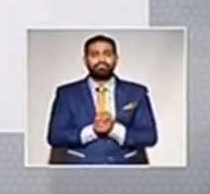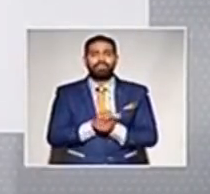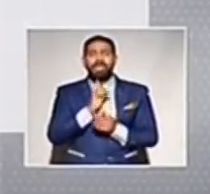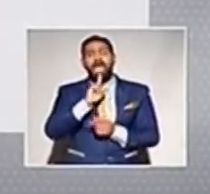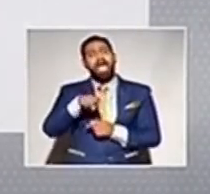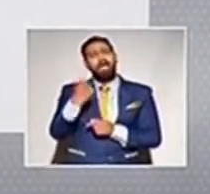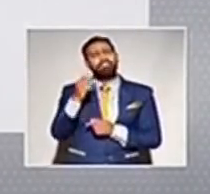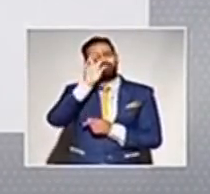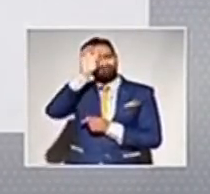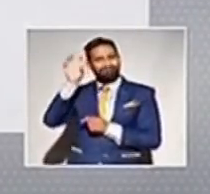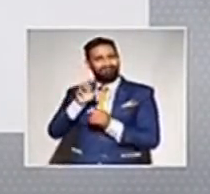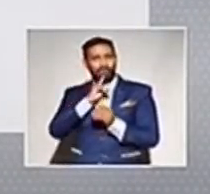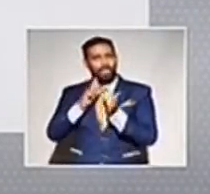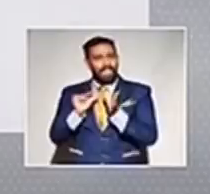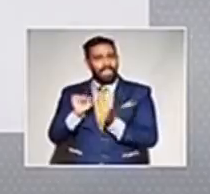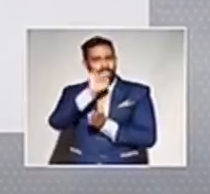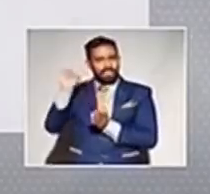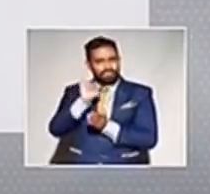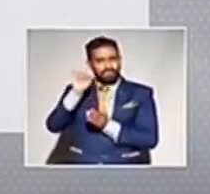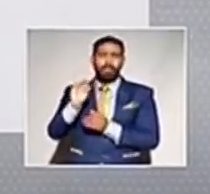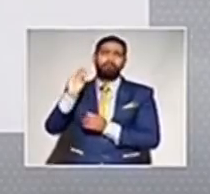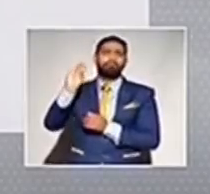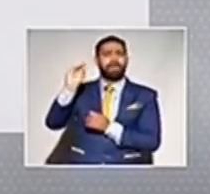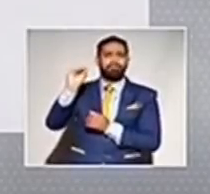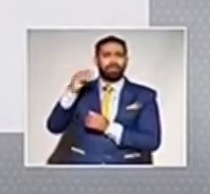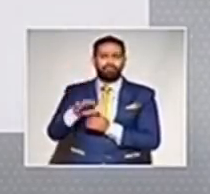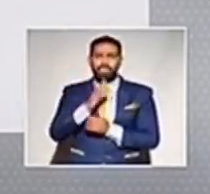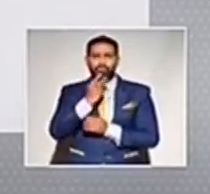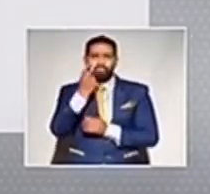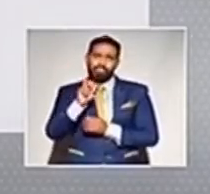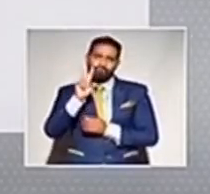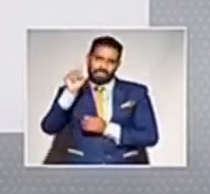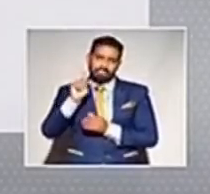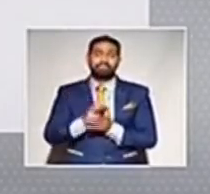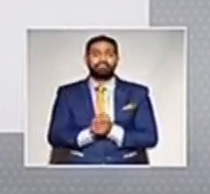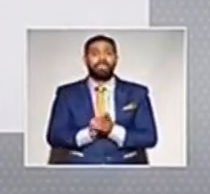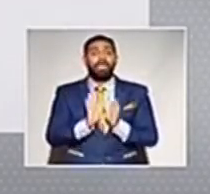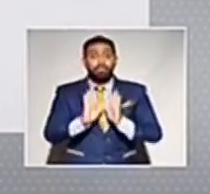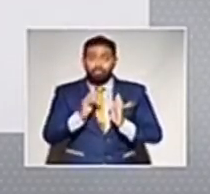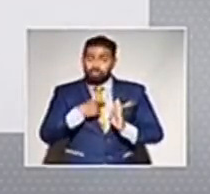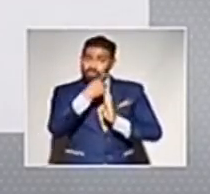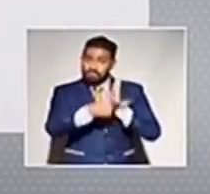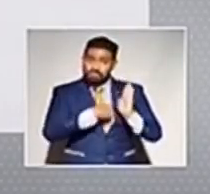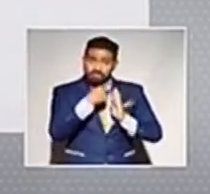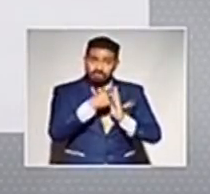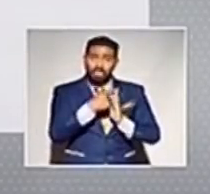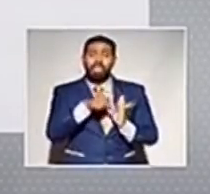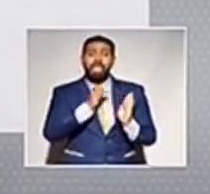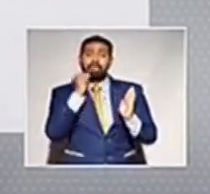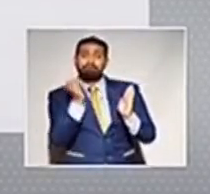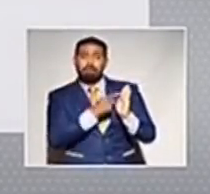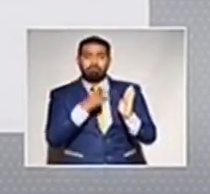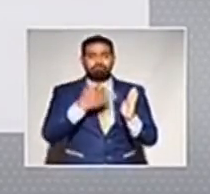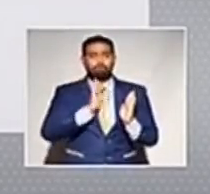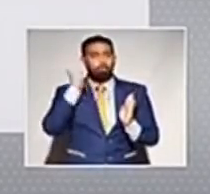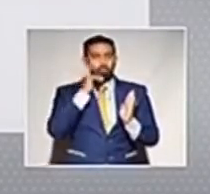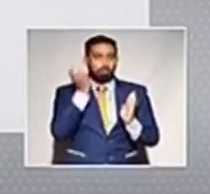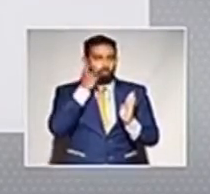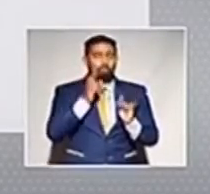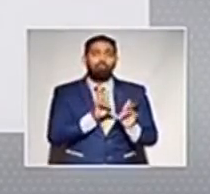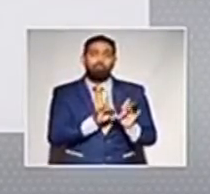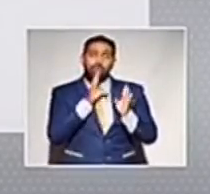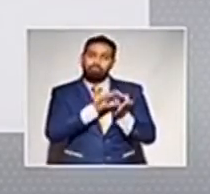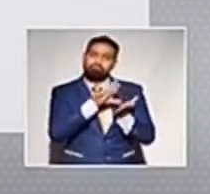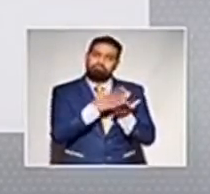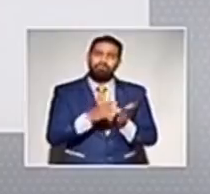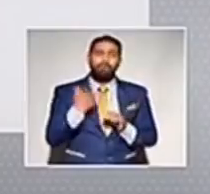than in other regions in 2021. However, Sri Lanka has been named as an exception together with Azerbaijan and Pakistan. ADB